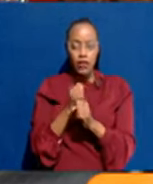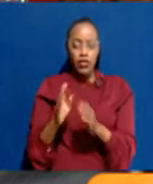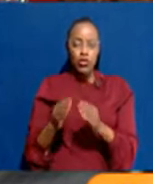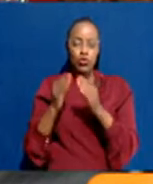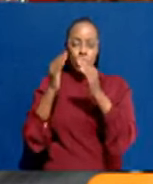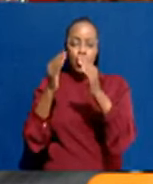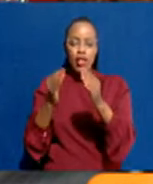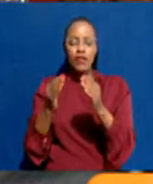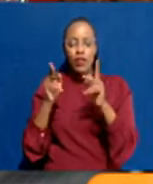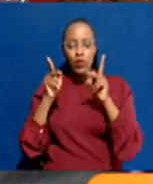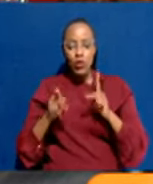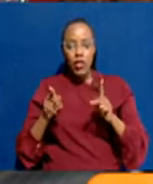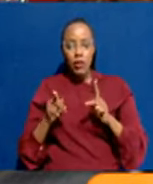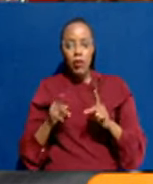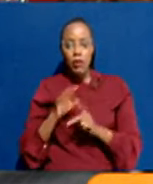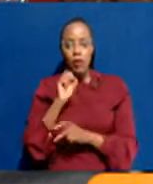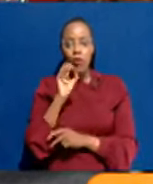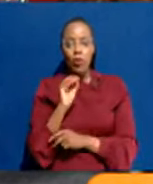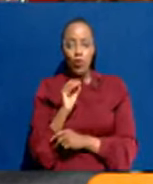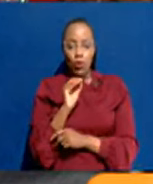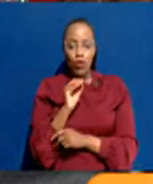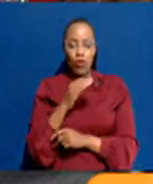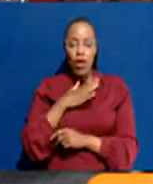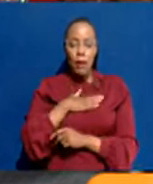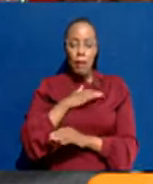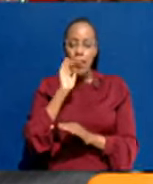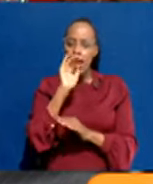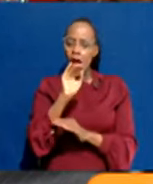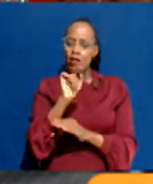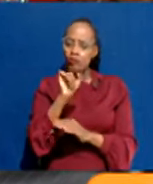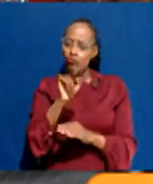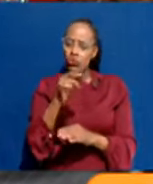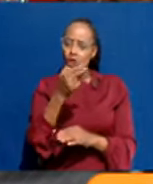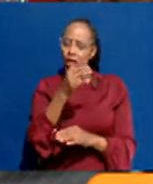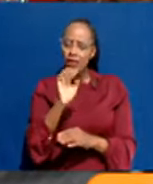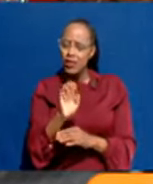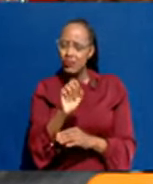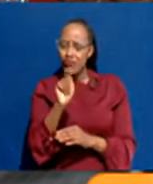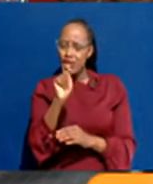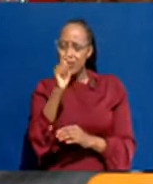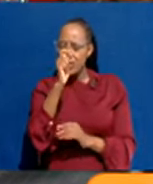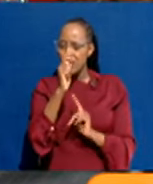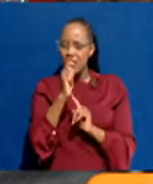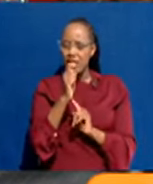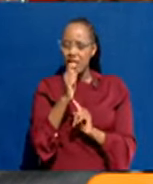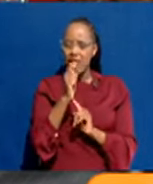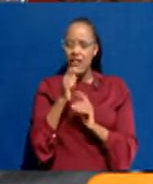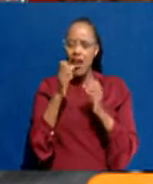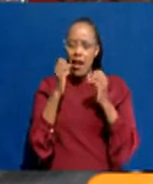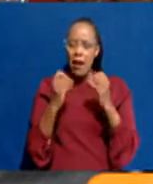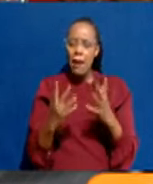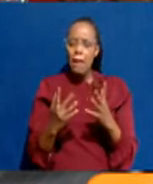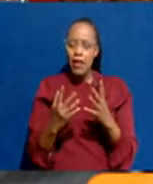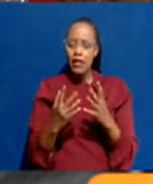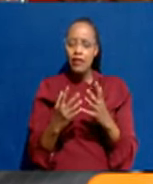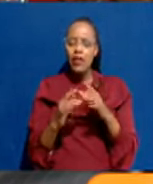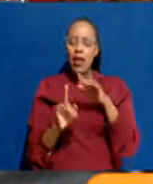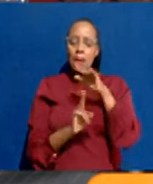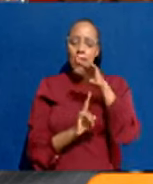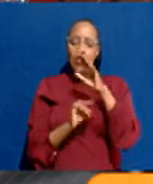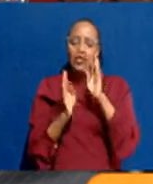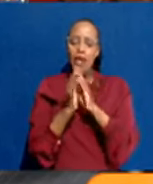to the people. So I asked him, Your Excellency, how many cabinet meetings do you